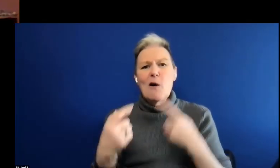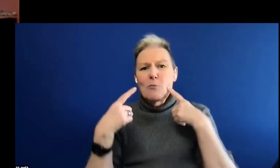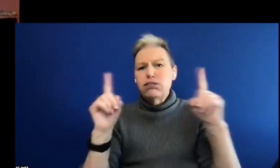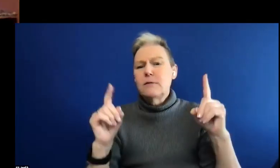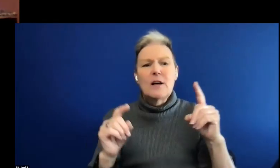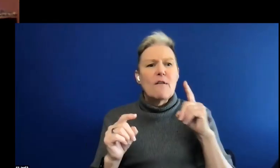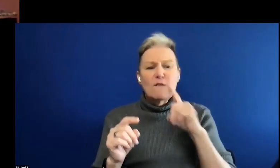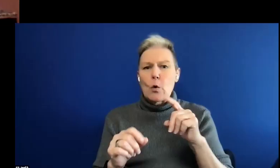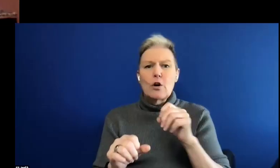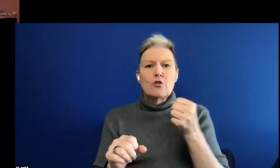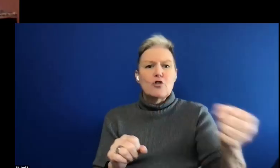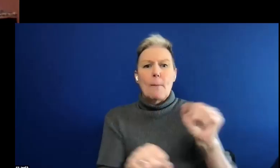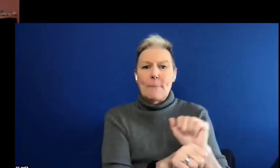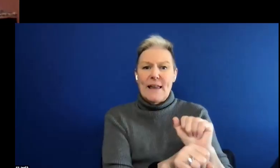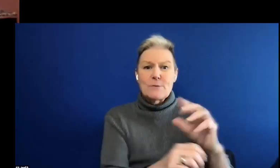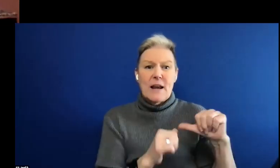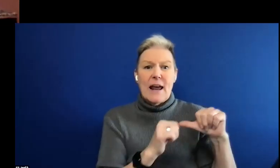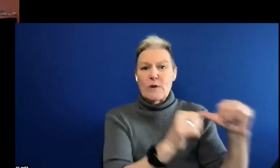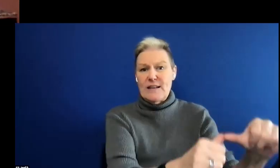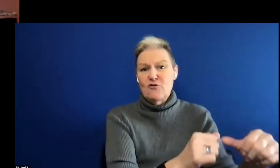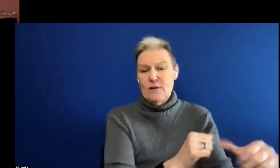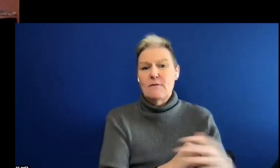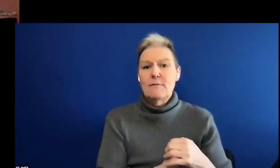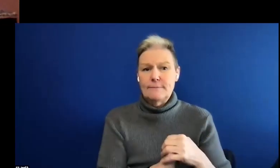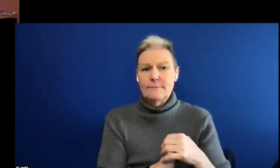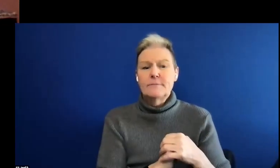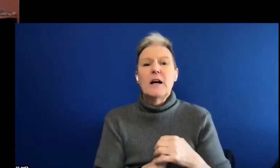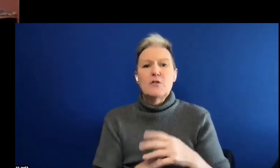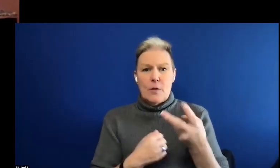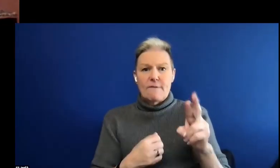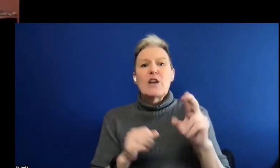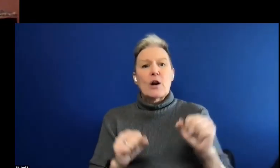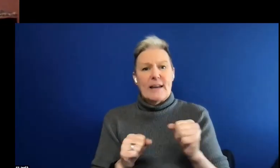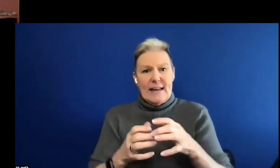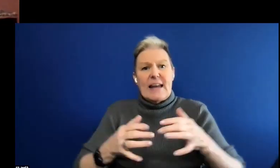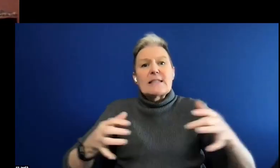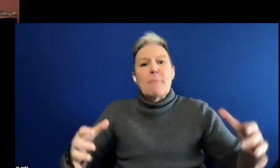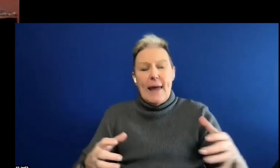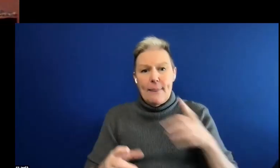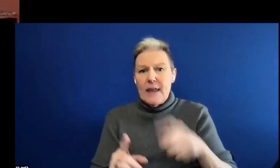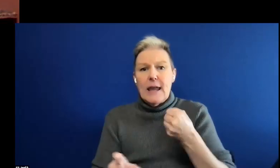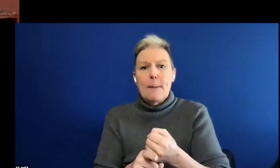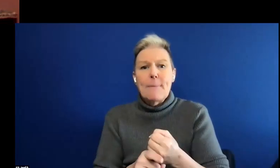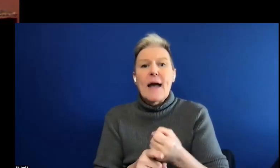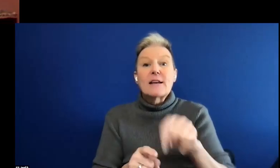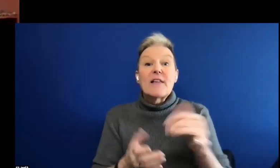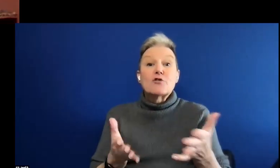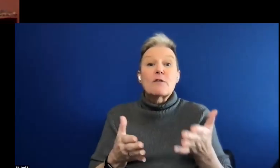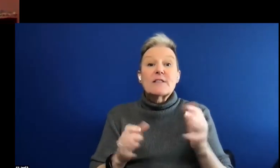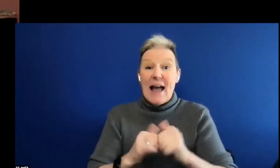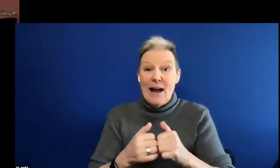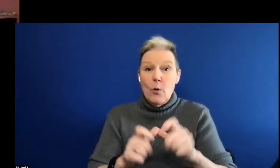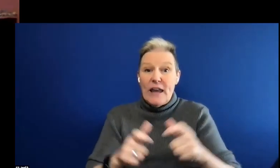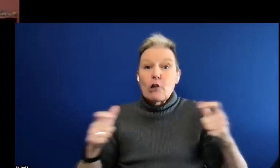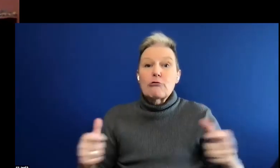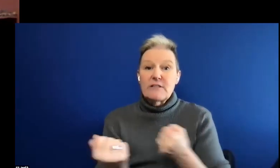and retention. So the VR program can improve and expand upon the impact of this service by increasing support